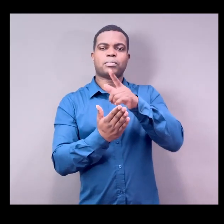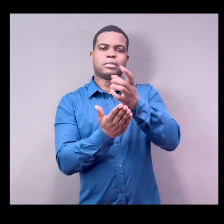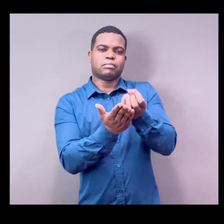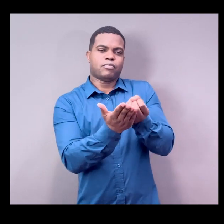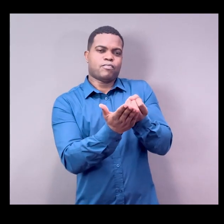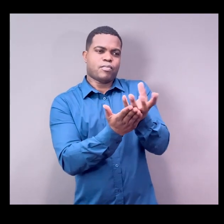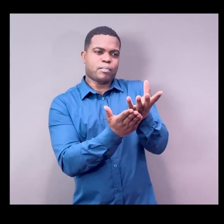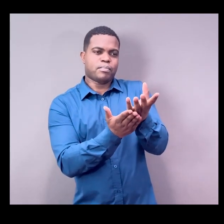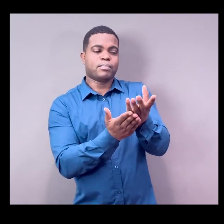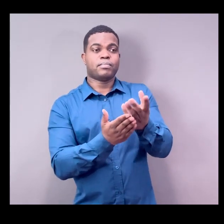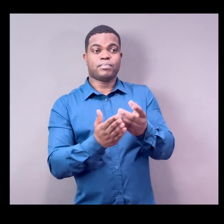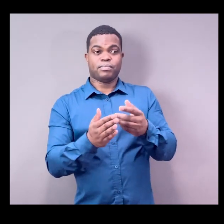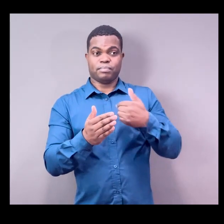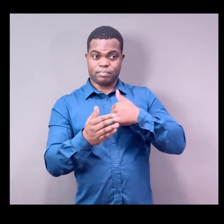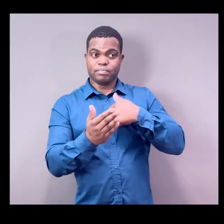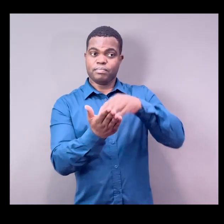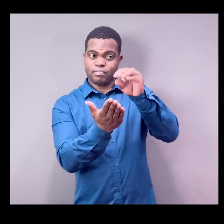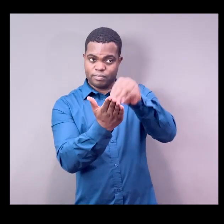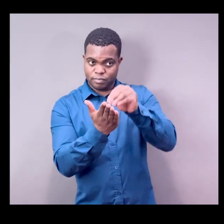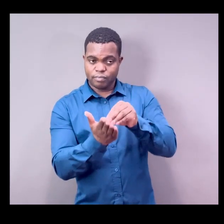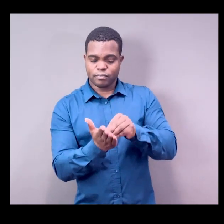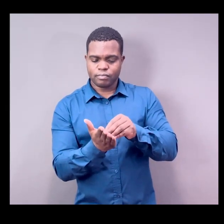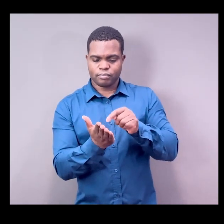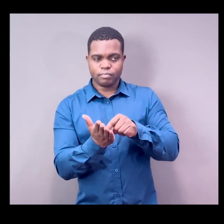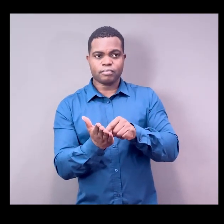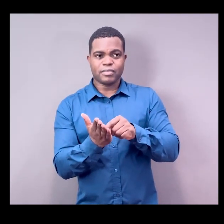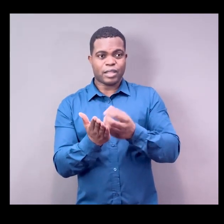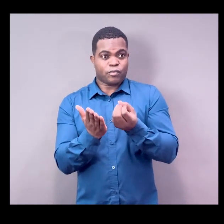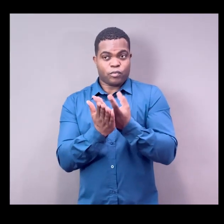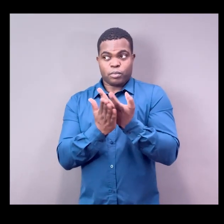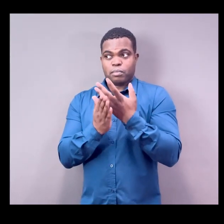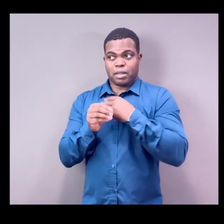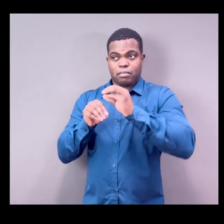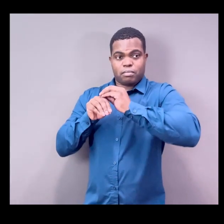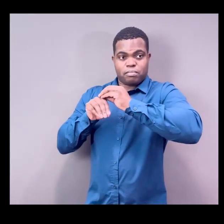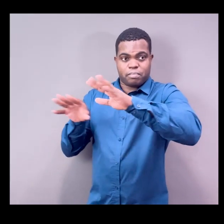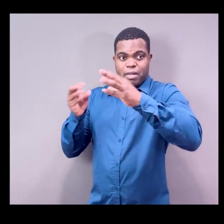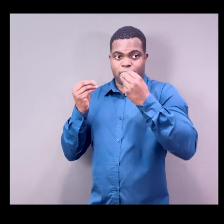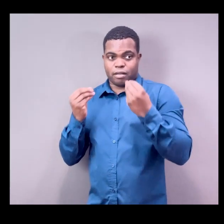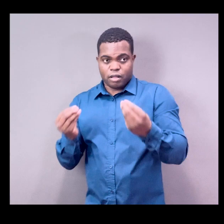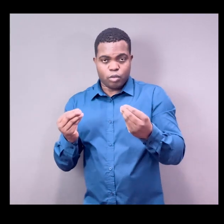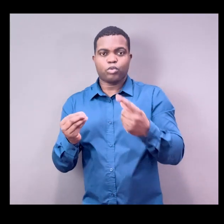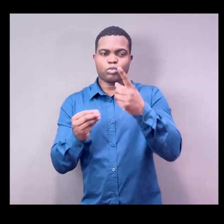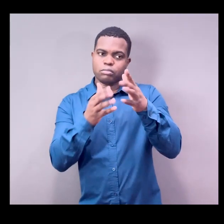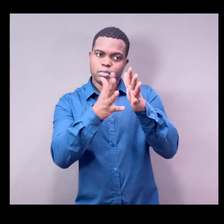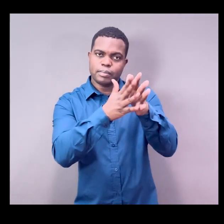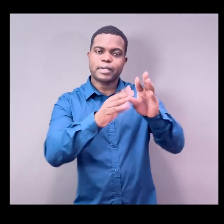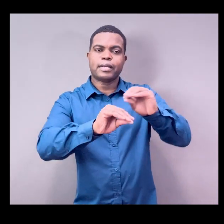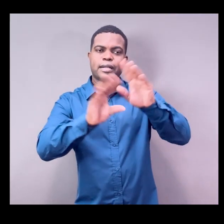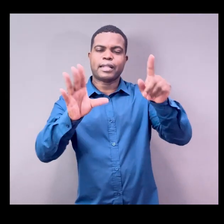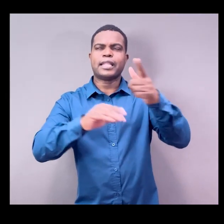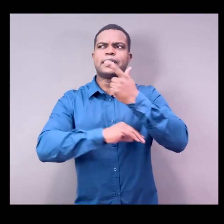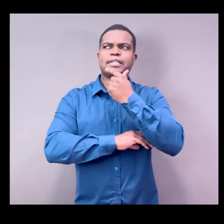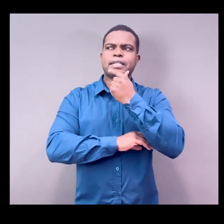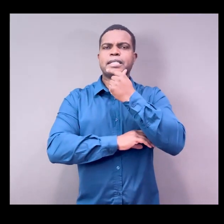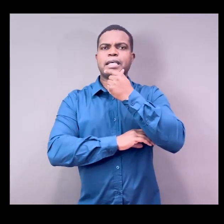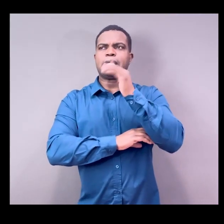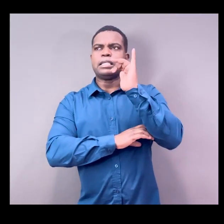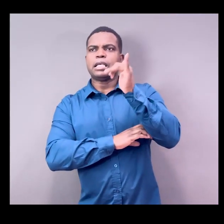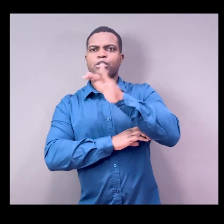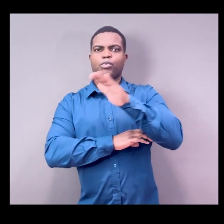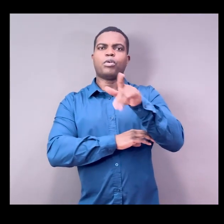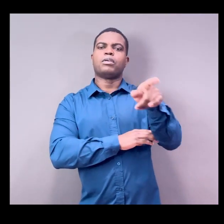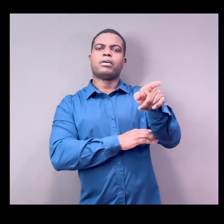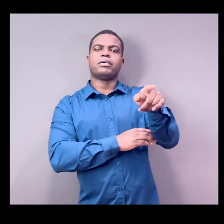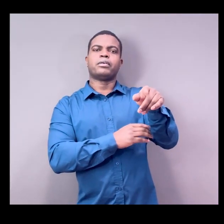tell them how the information will be used and shared. And if they agree, fine.